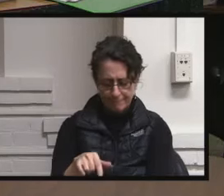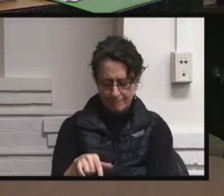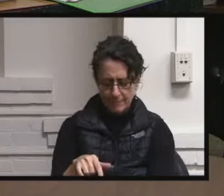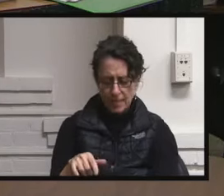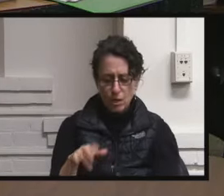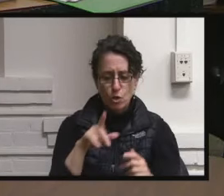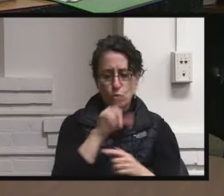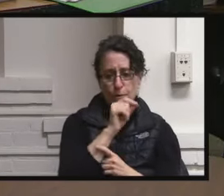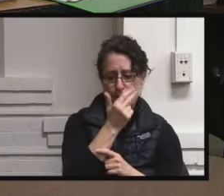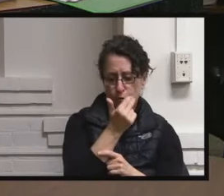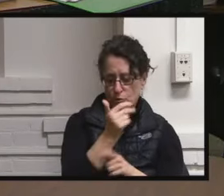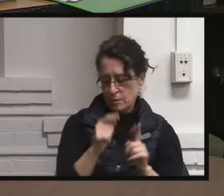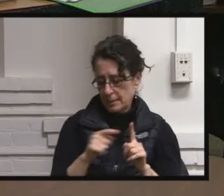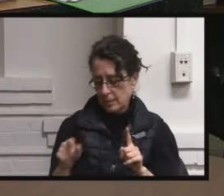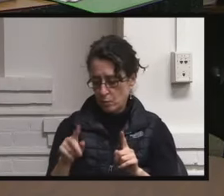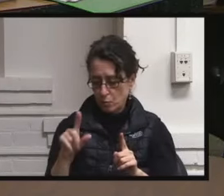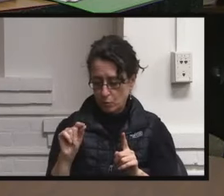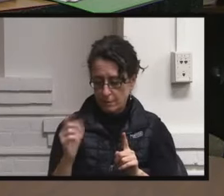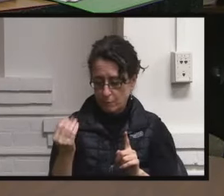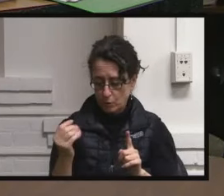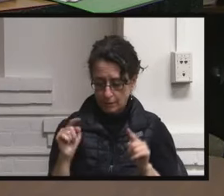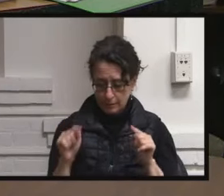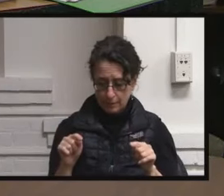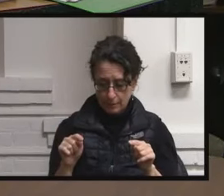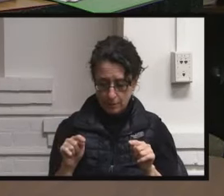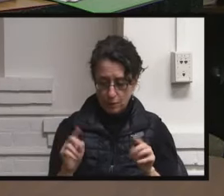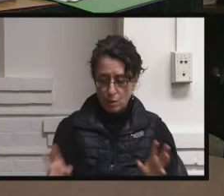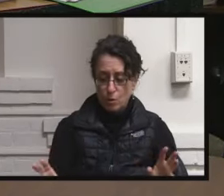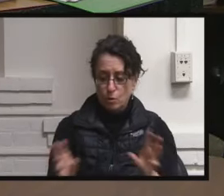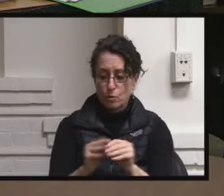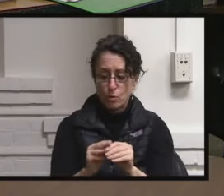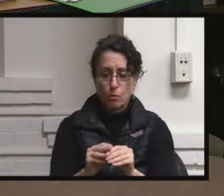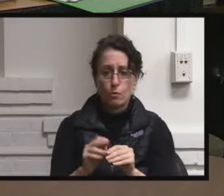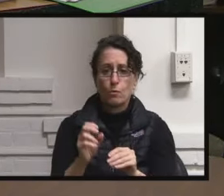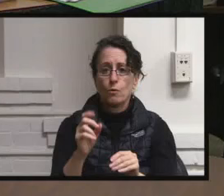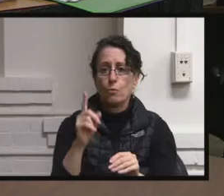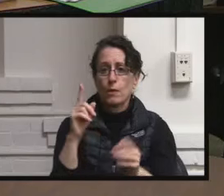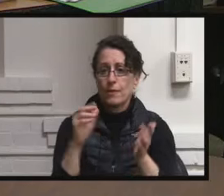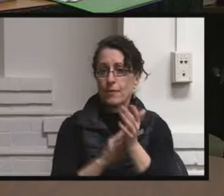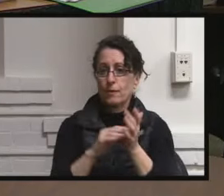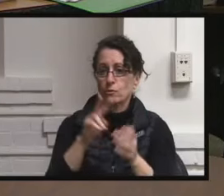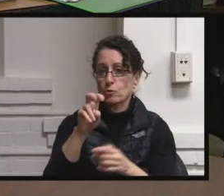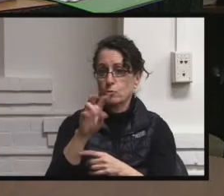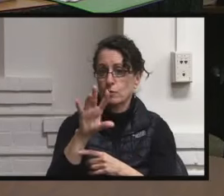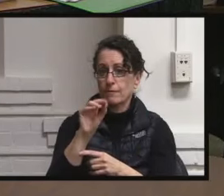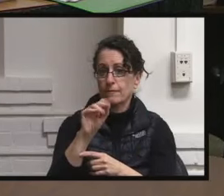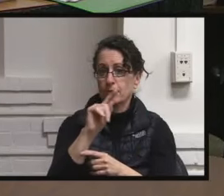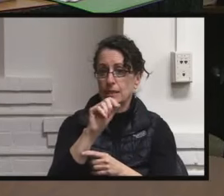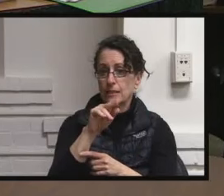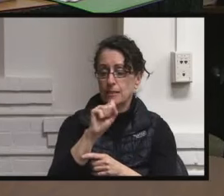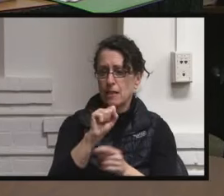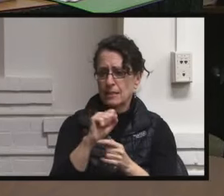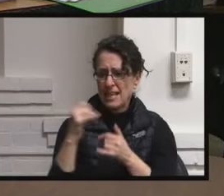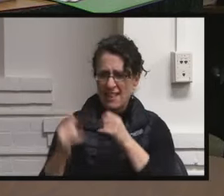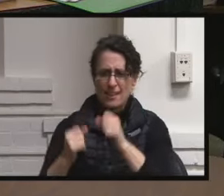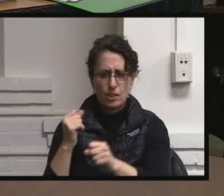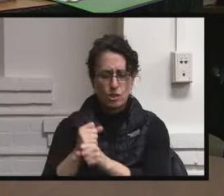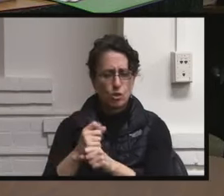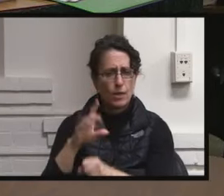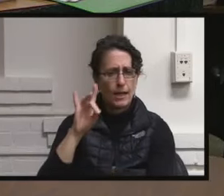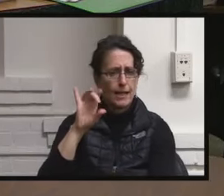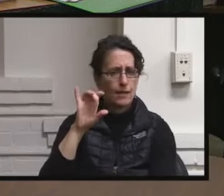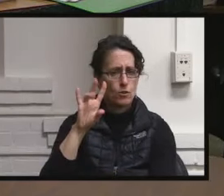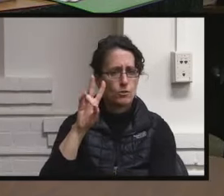and 14, the total there is 1,250 tons. And for this year, the total is 875. There's